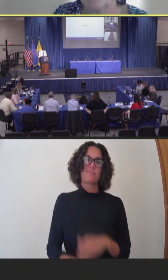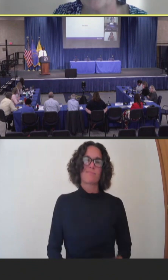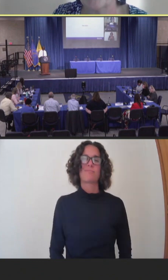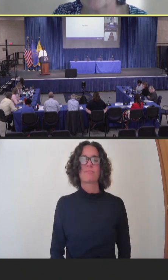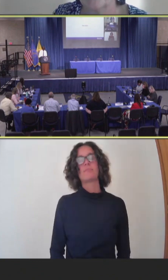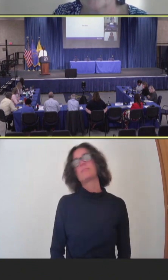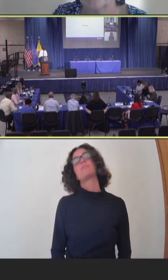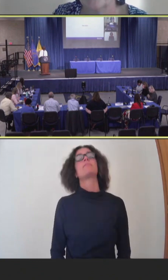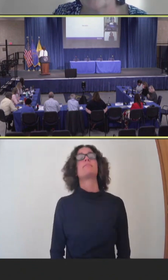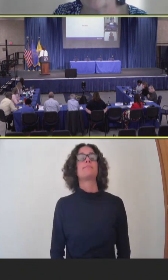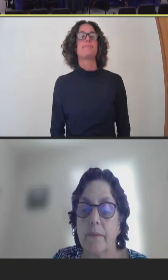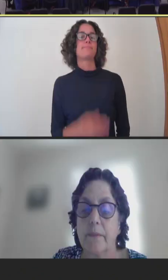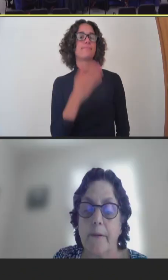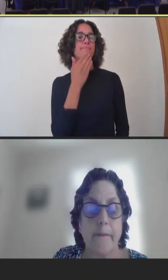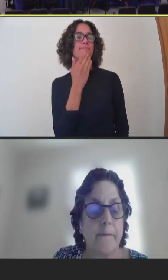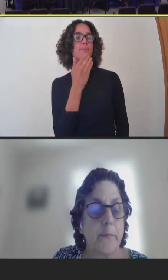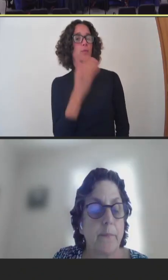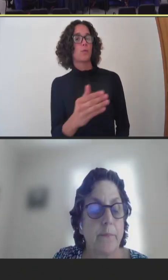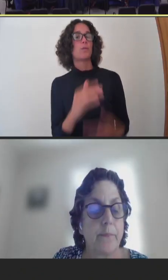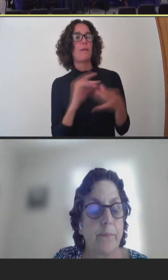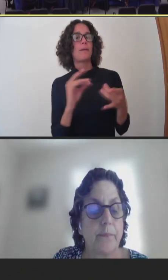Thank you. Good comment.